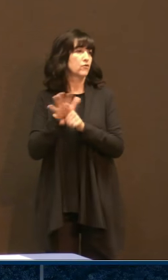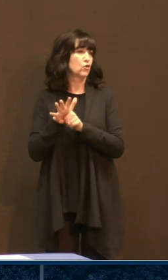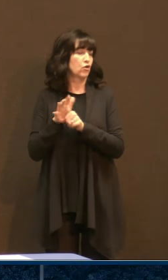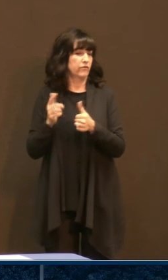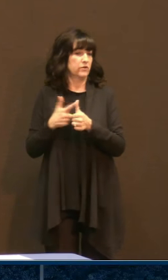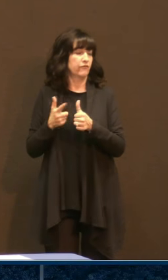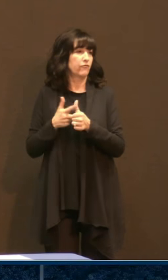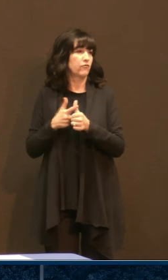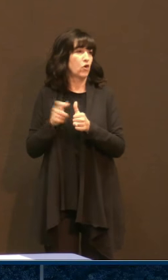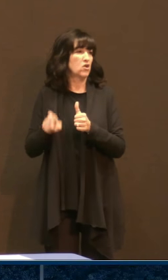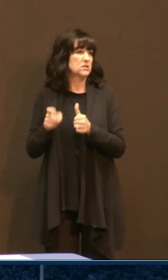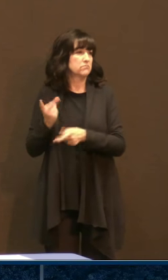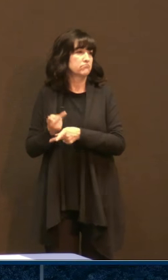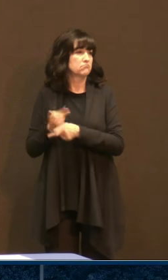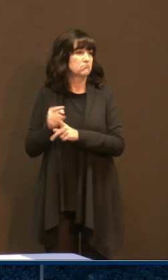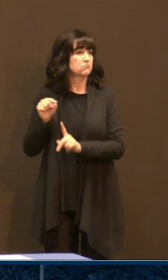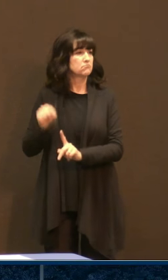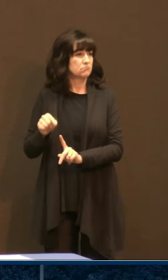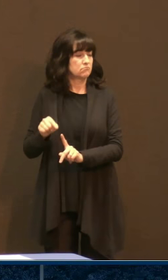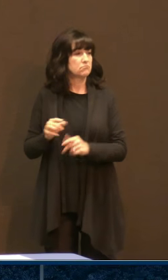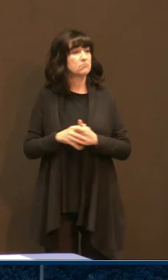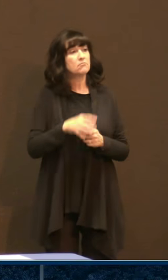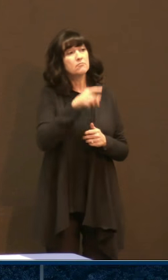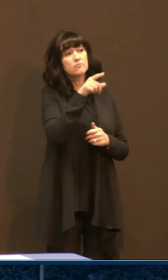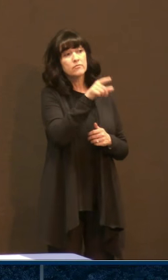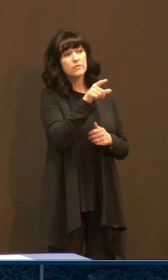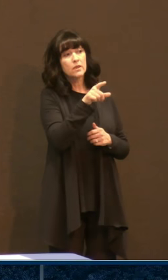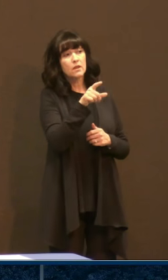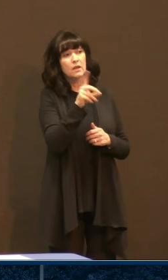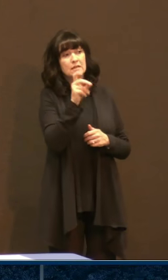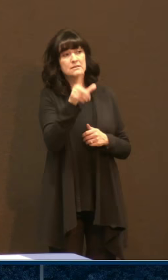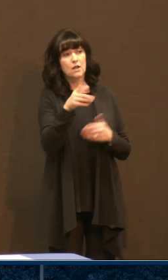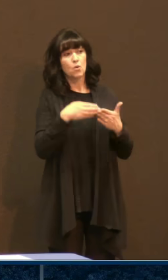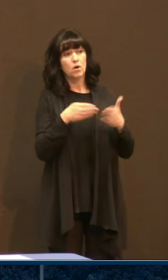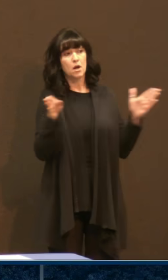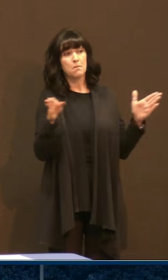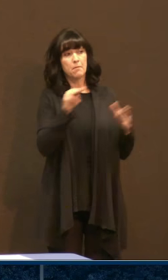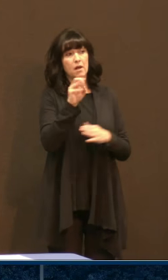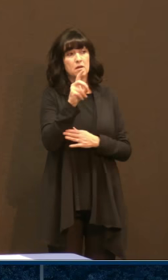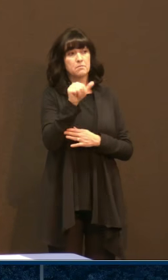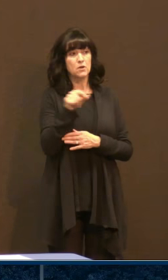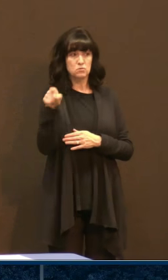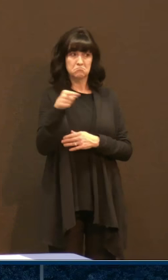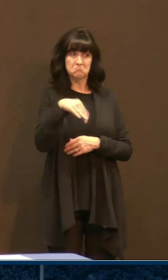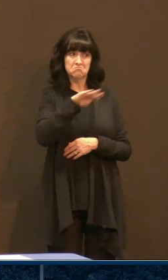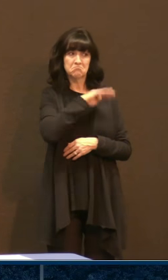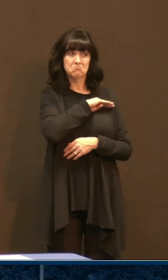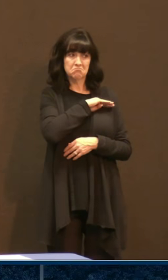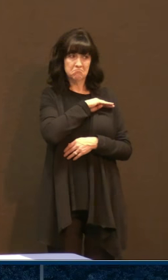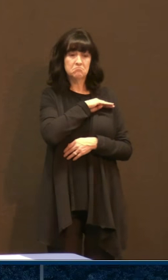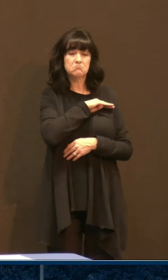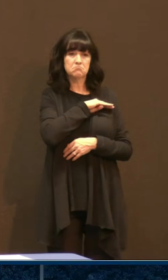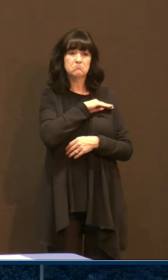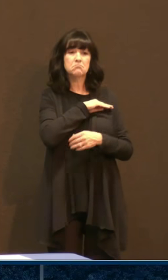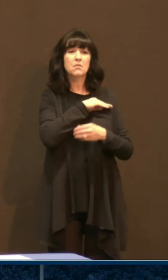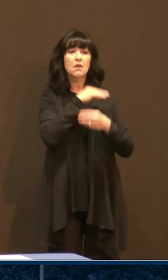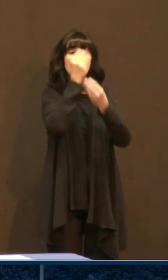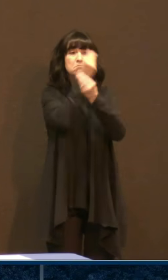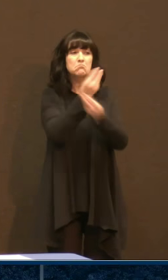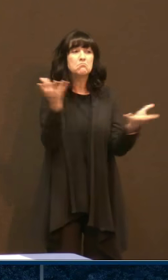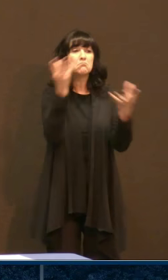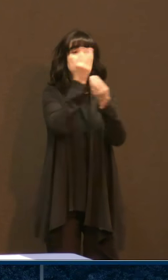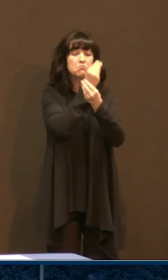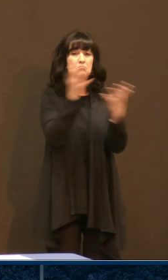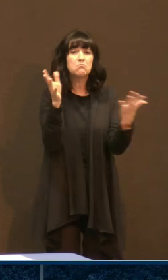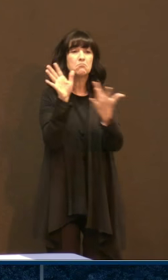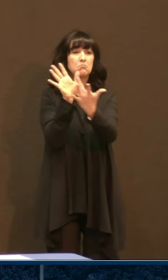This is the last question. It's from Delaware Public Media. They asked, are you satisfied with the level of outreach and communication to Black communities in Delaware? What